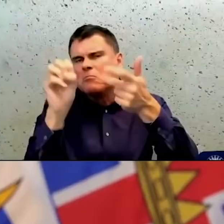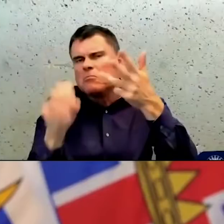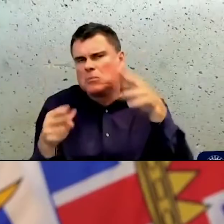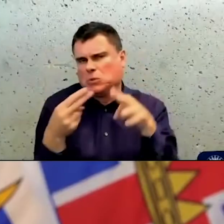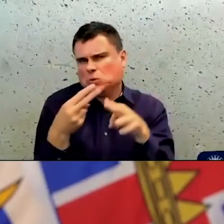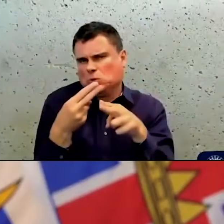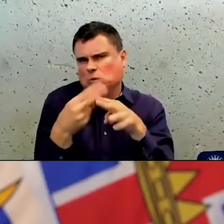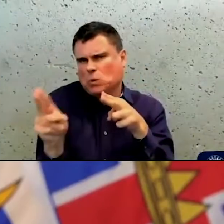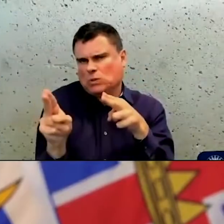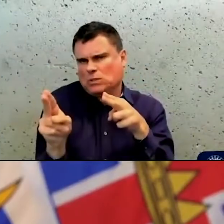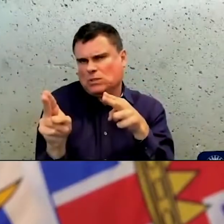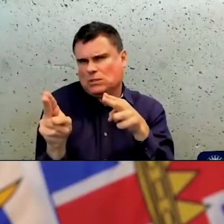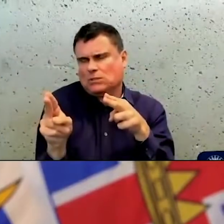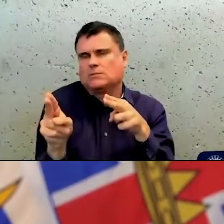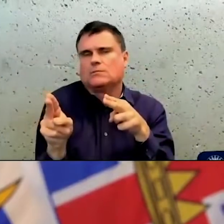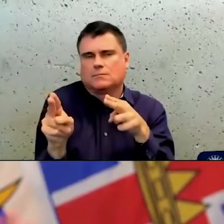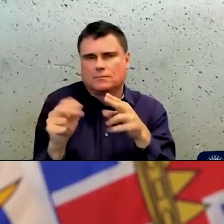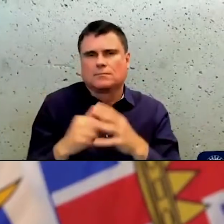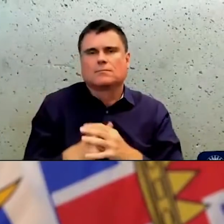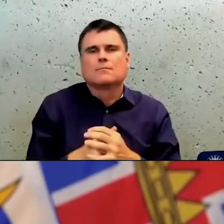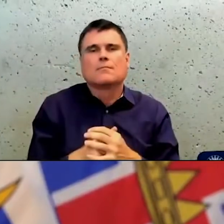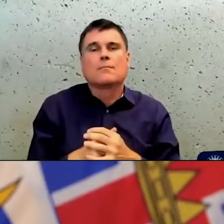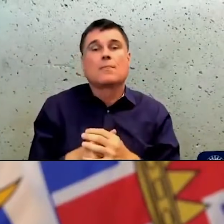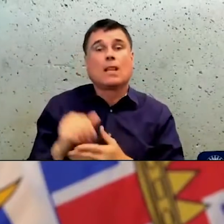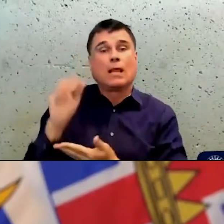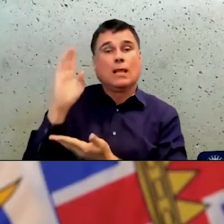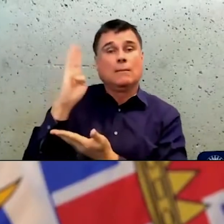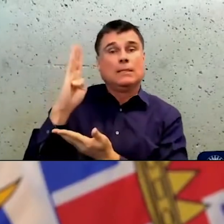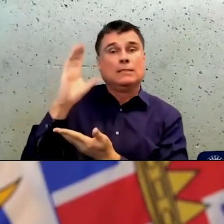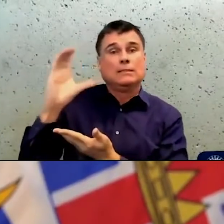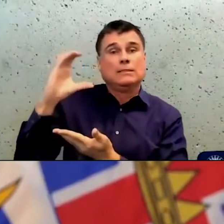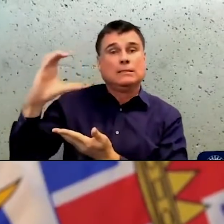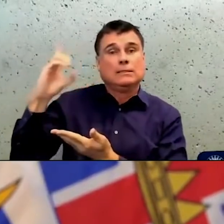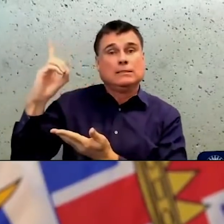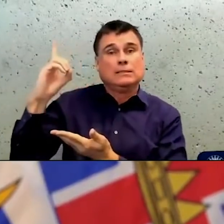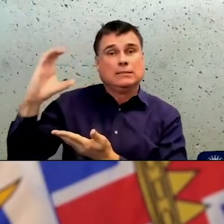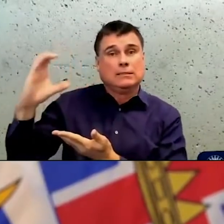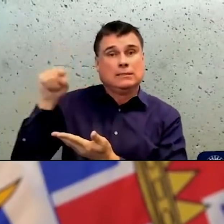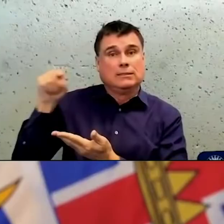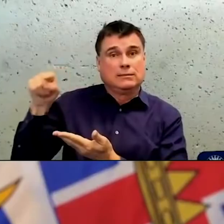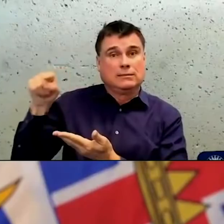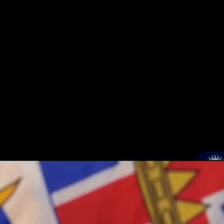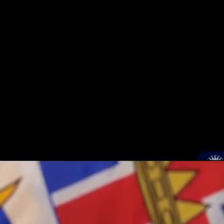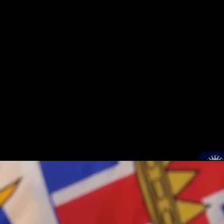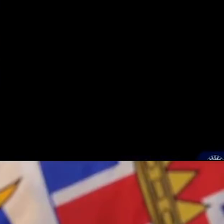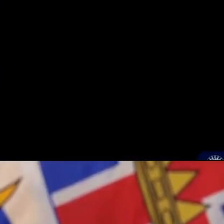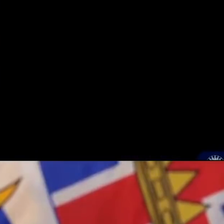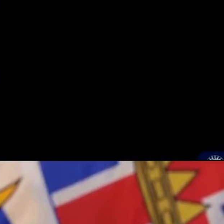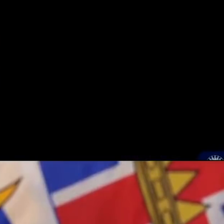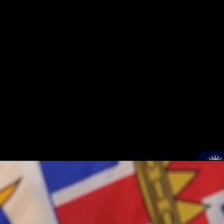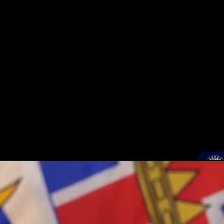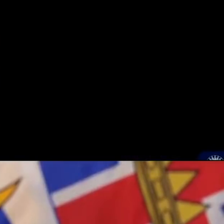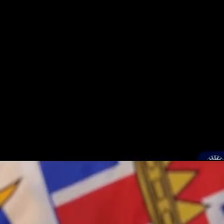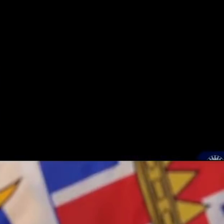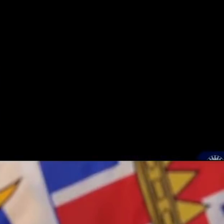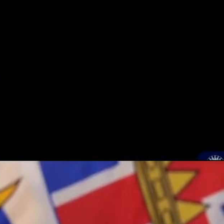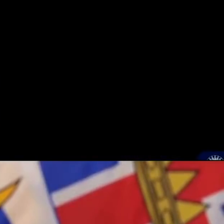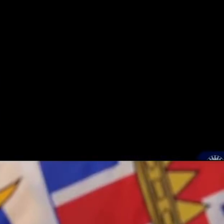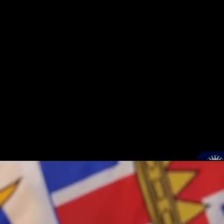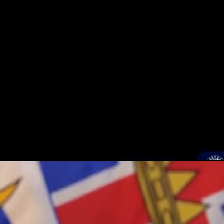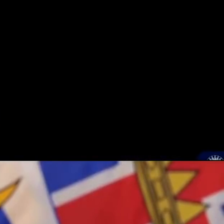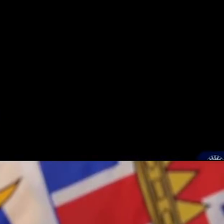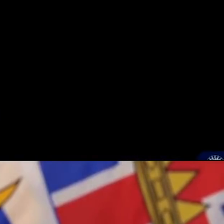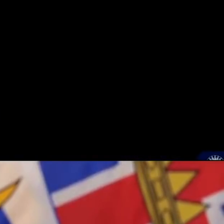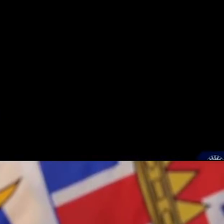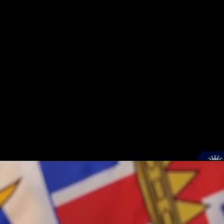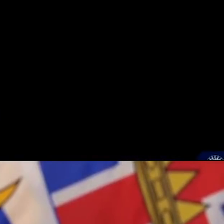BC CDC published the results of the Speak 2 survey that we participated in earlier this year. And it'll be no surprise that the survey